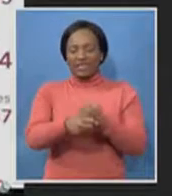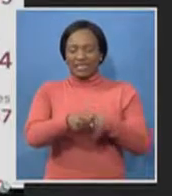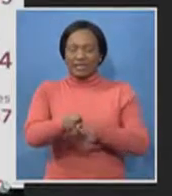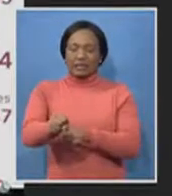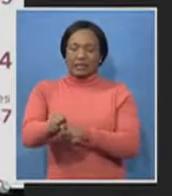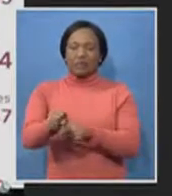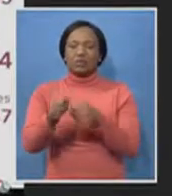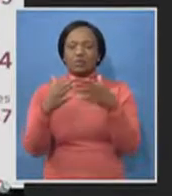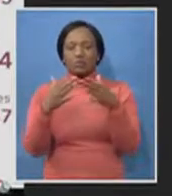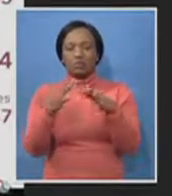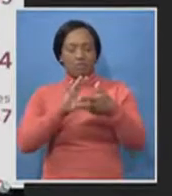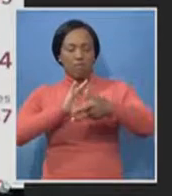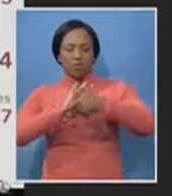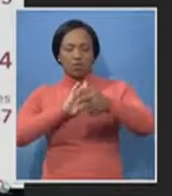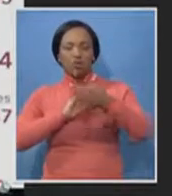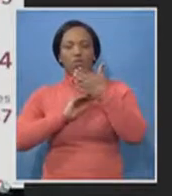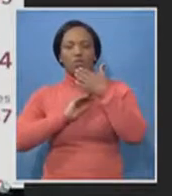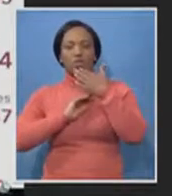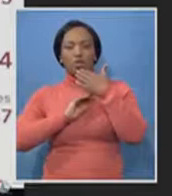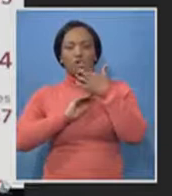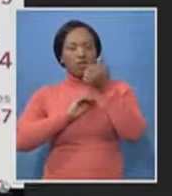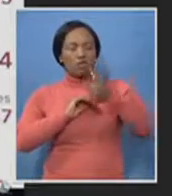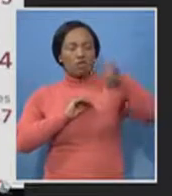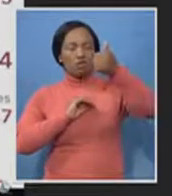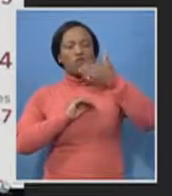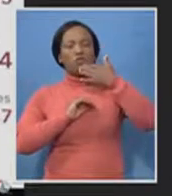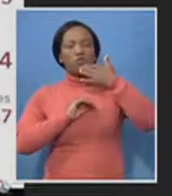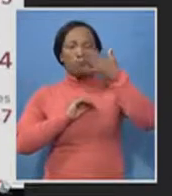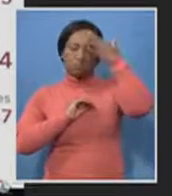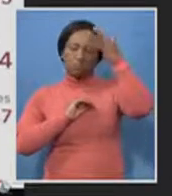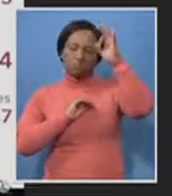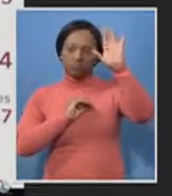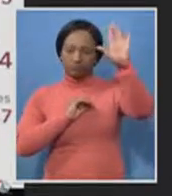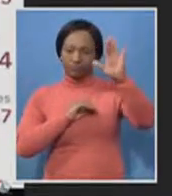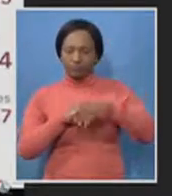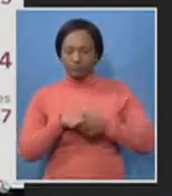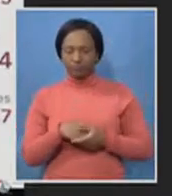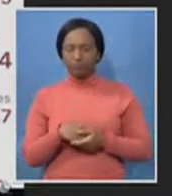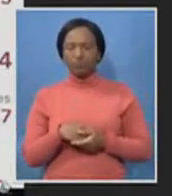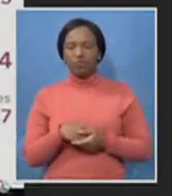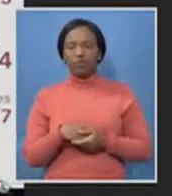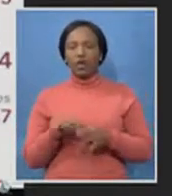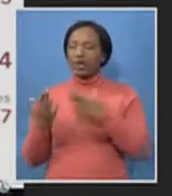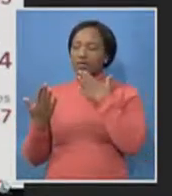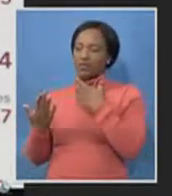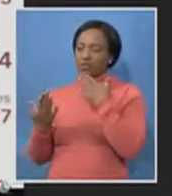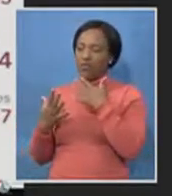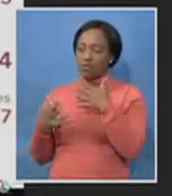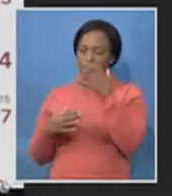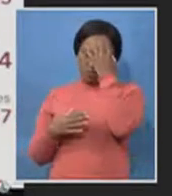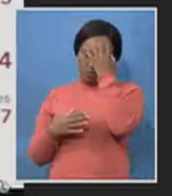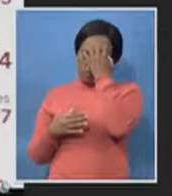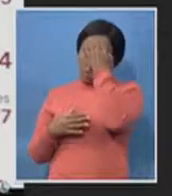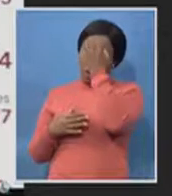of the Head of States. All right, thank you very much. Prof, let me give you 2 to 3 minutes